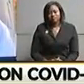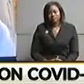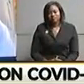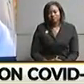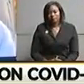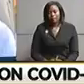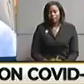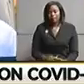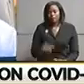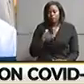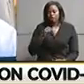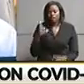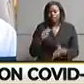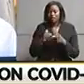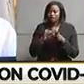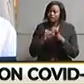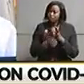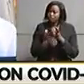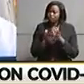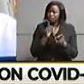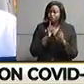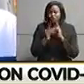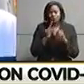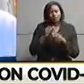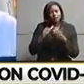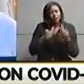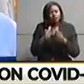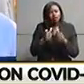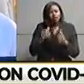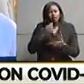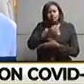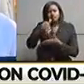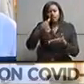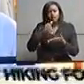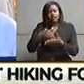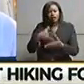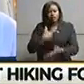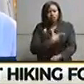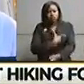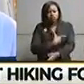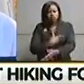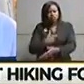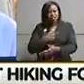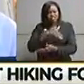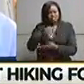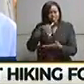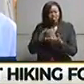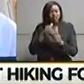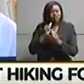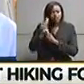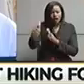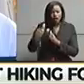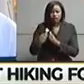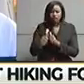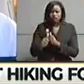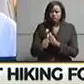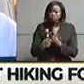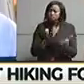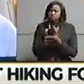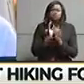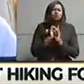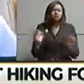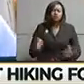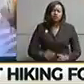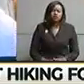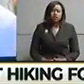The other issue people are talking about was the testing center is very far. That's not true.